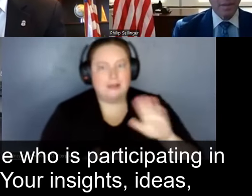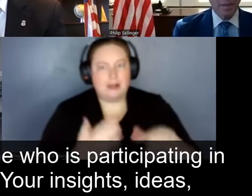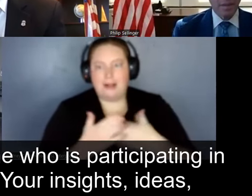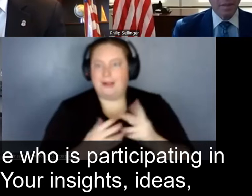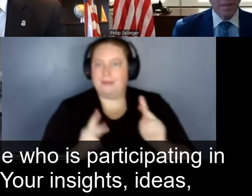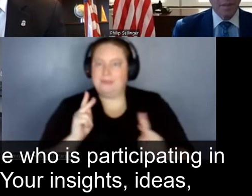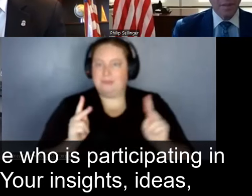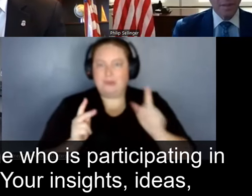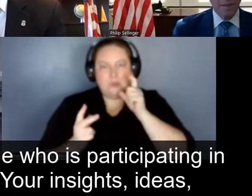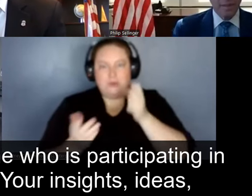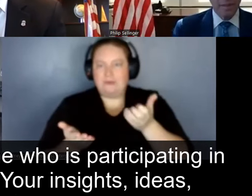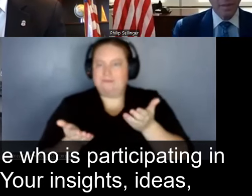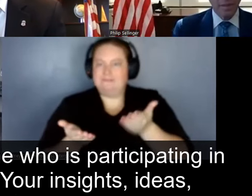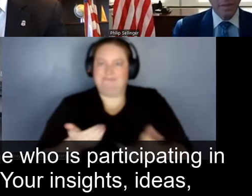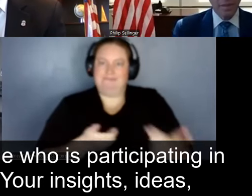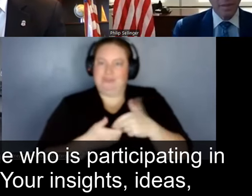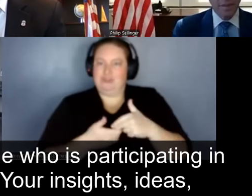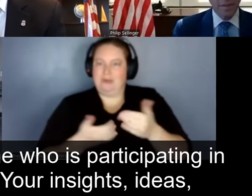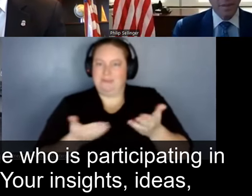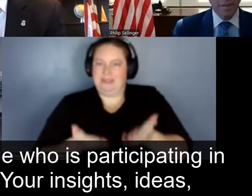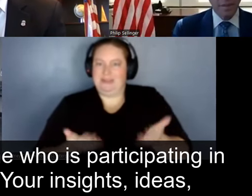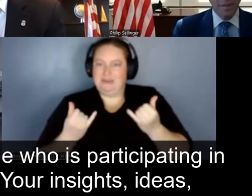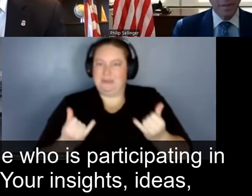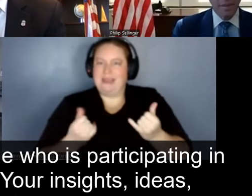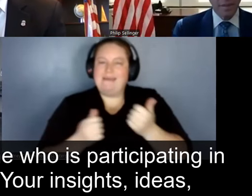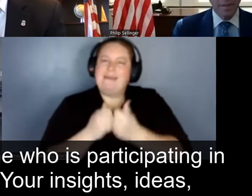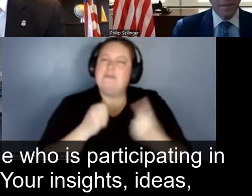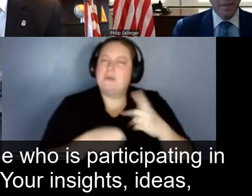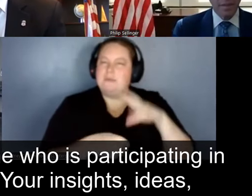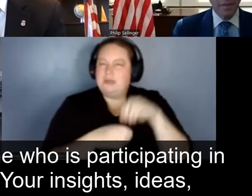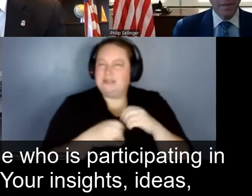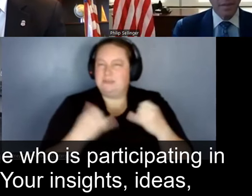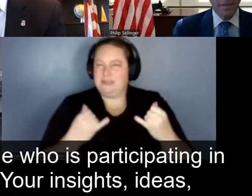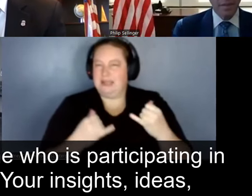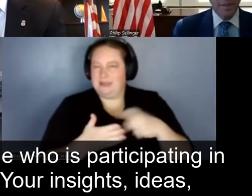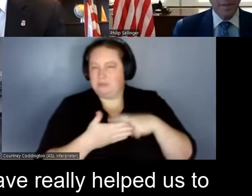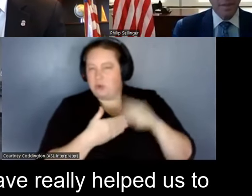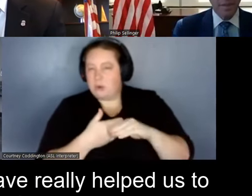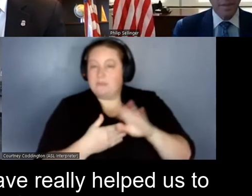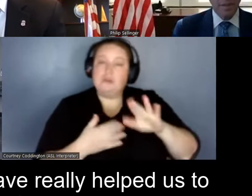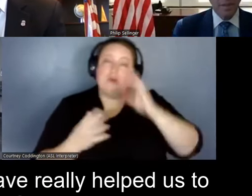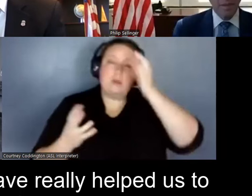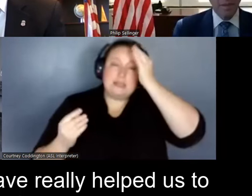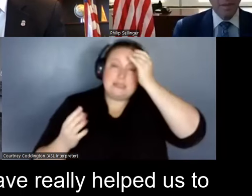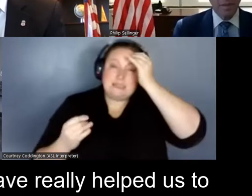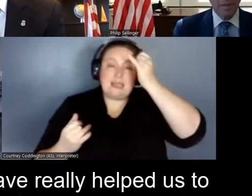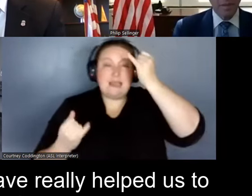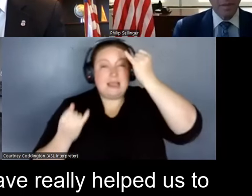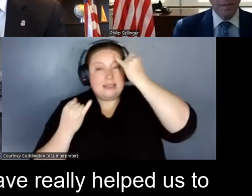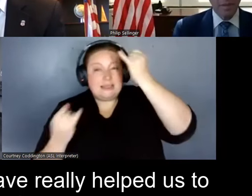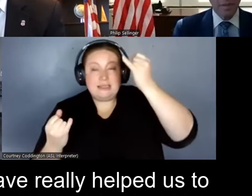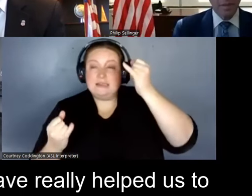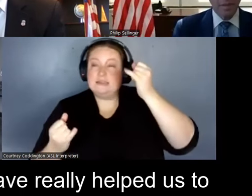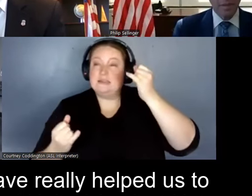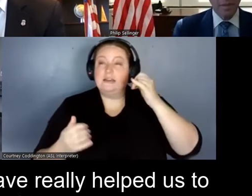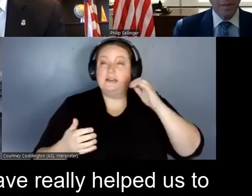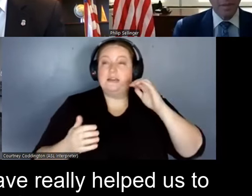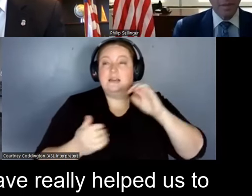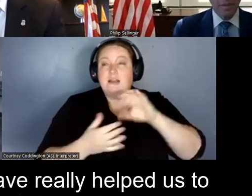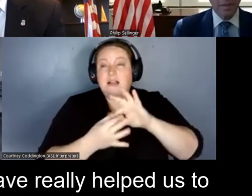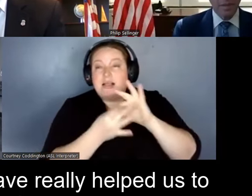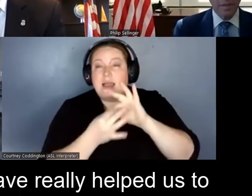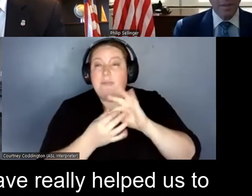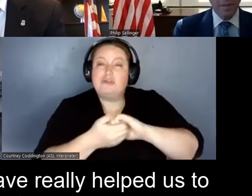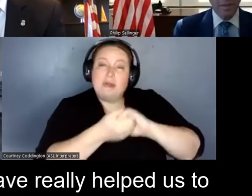everyone that's participating in today's program. Your insights, ideas, thoughtful approach, and collaborations have really helped